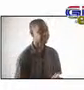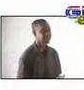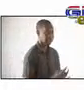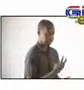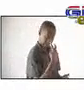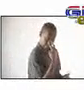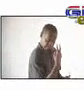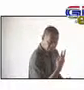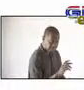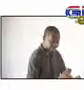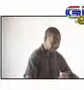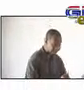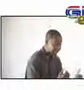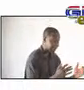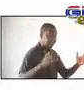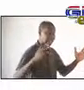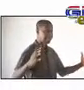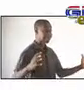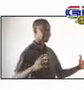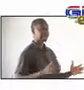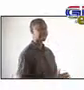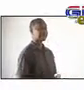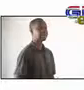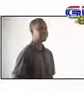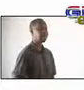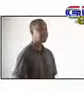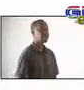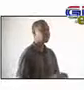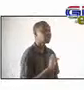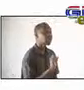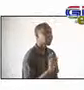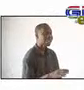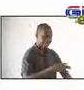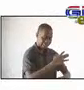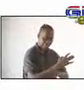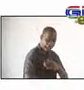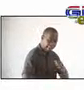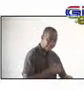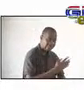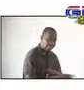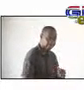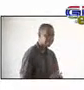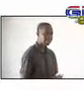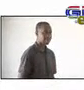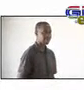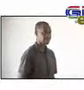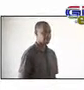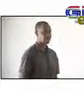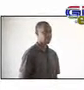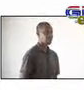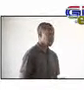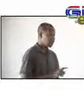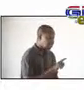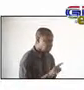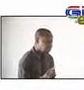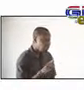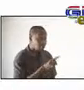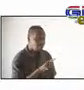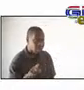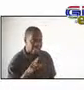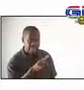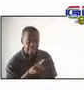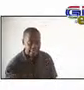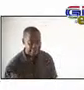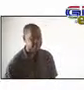every word is capital. So when that happens, you are supposed to underline it.